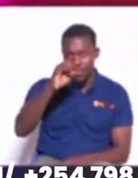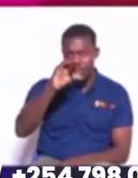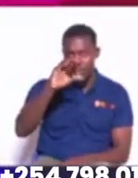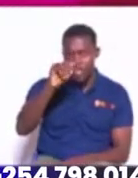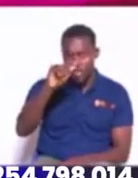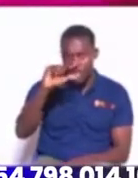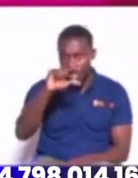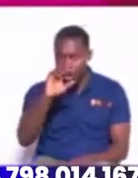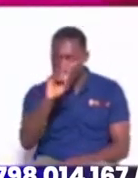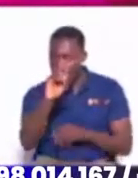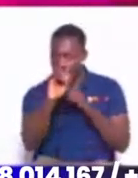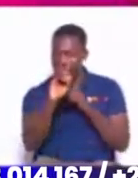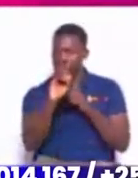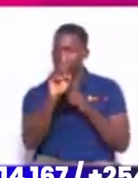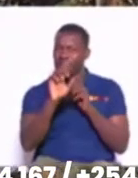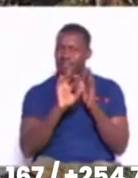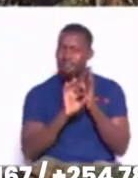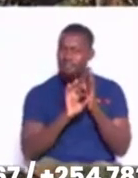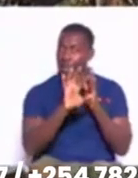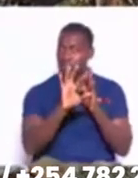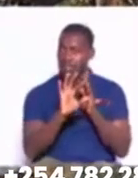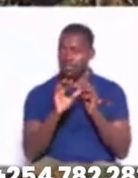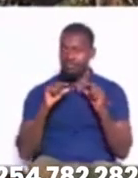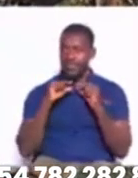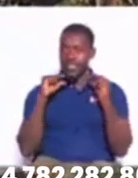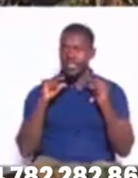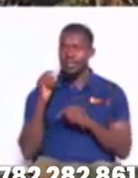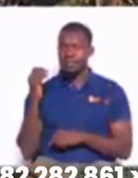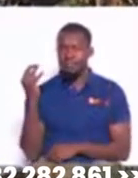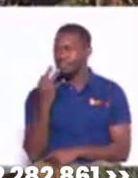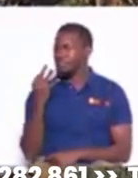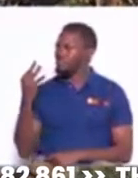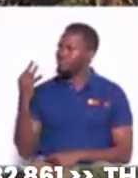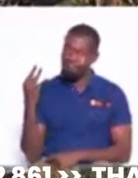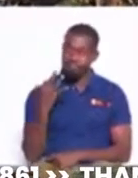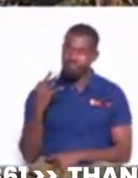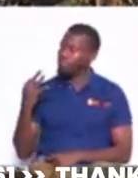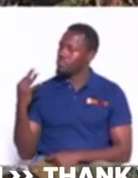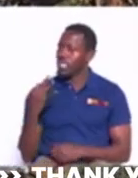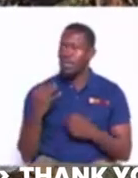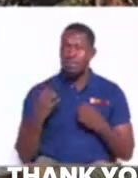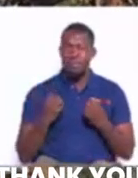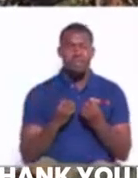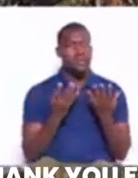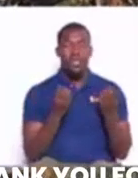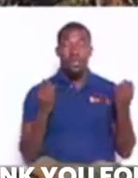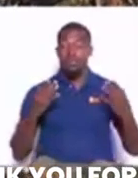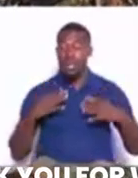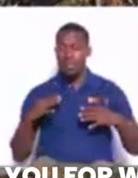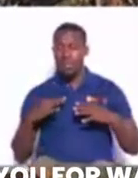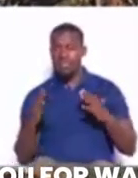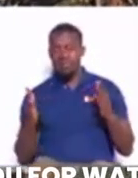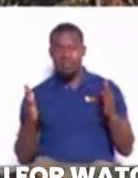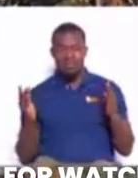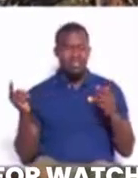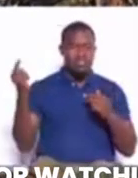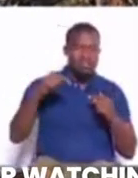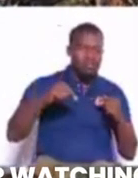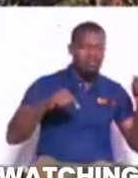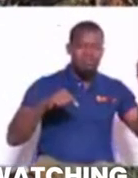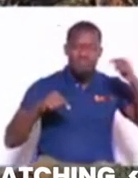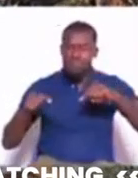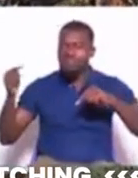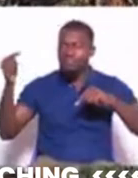very famous preacher, was preaching. Thousands were coming to his meetings. And after the meetings, many people would gather around